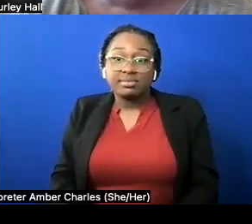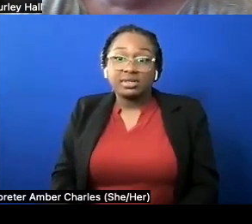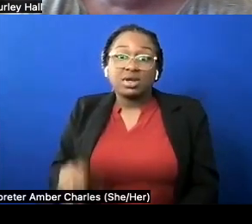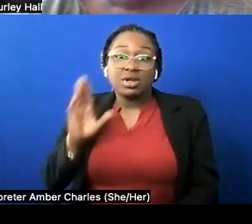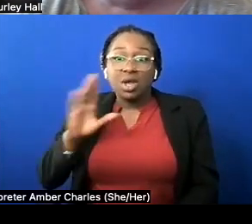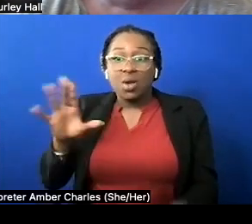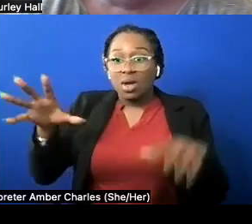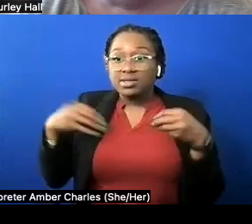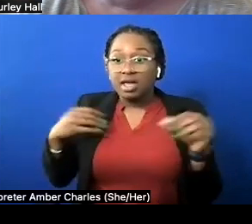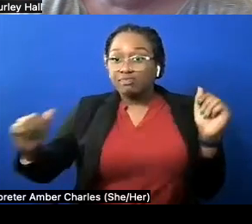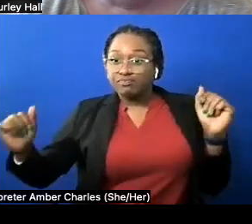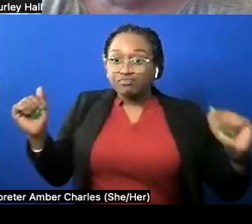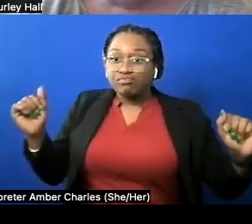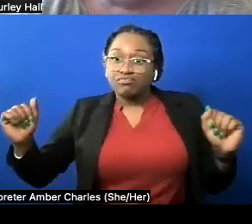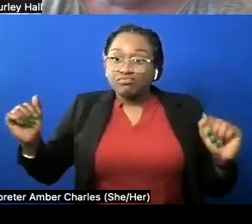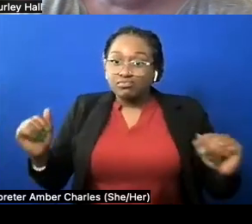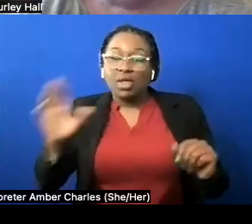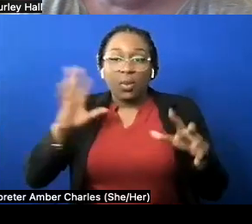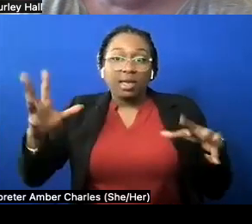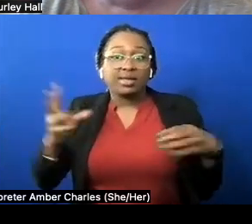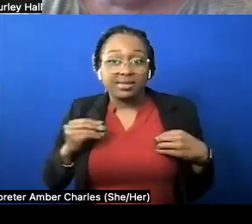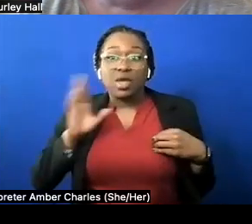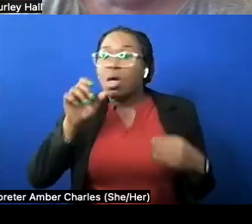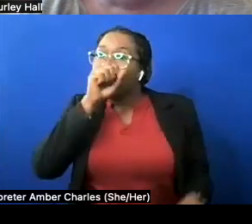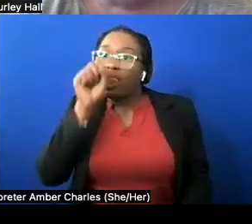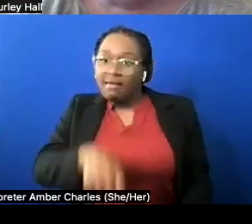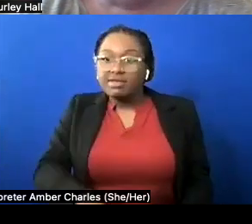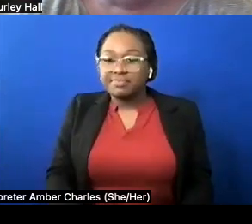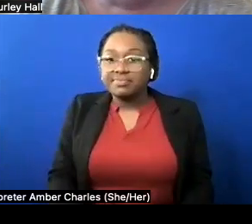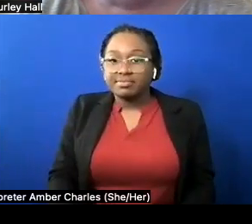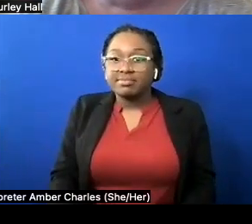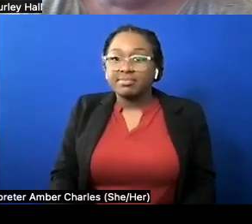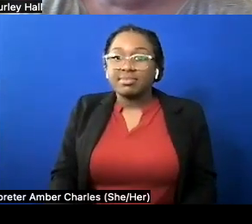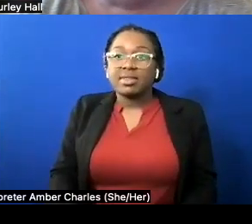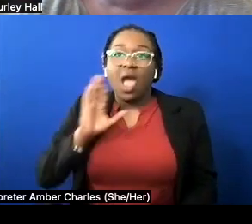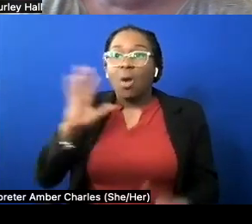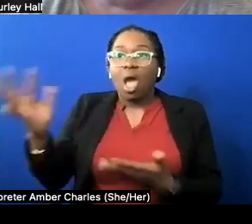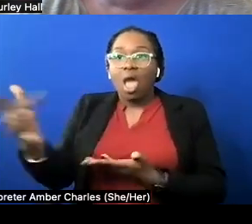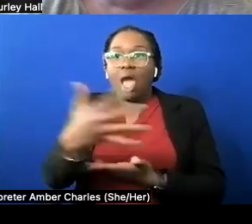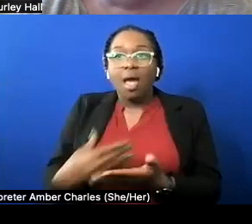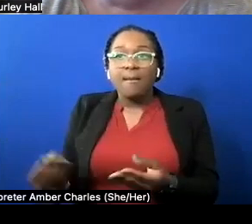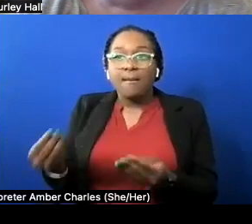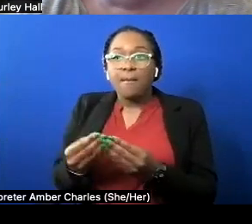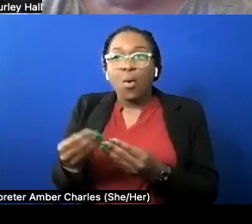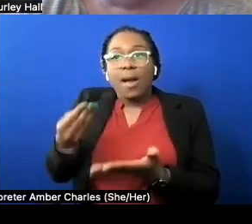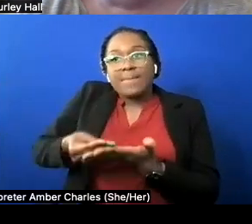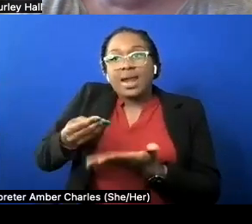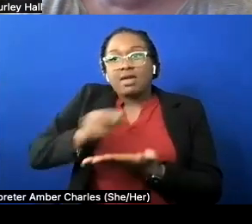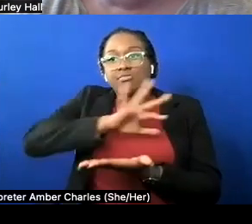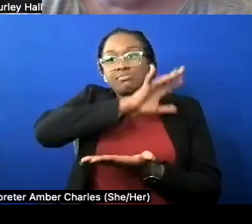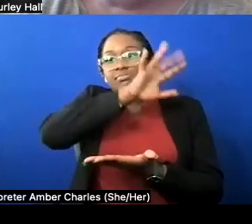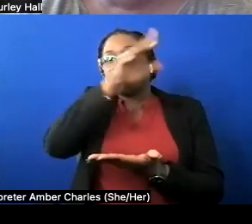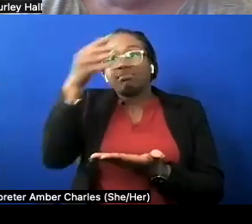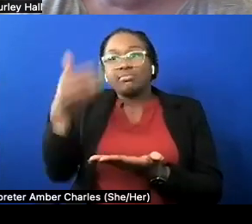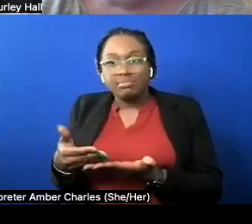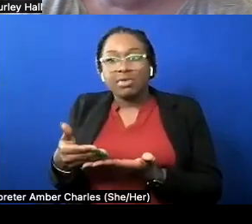shoulder shake. Y'all gonna take that. Are you gonna love it? And I'm gonna make more money with my Fenty, my little Super Bowl Fenty ad.